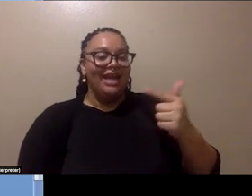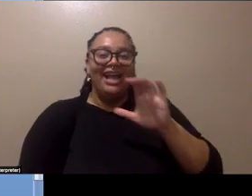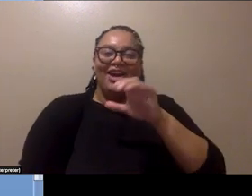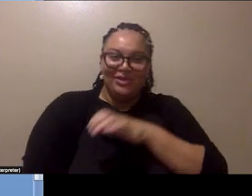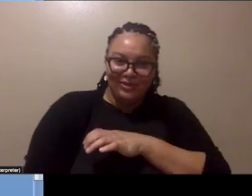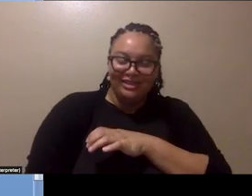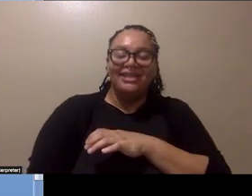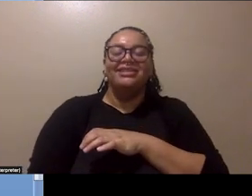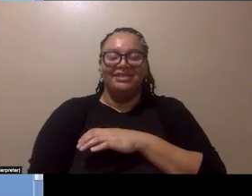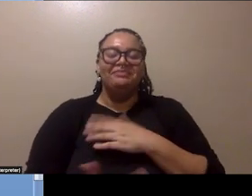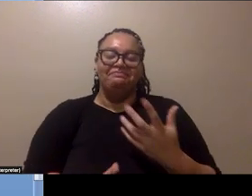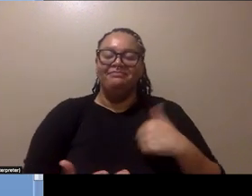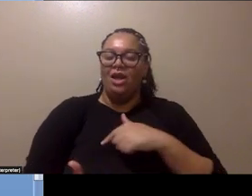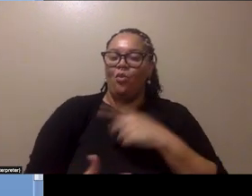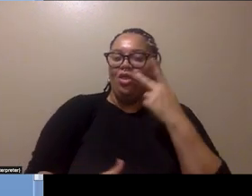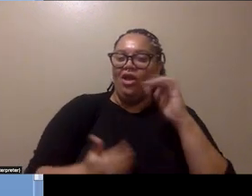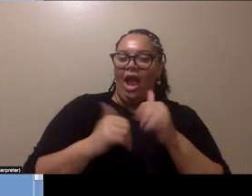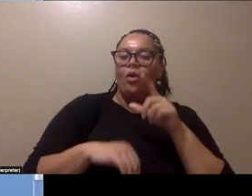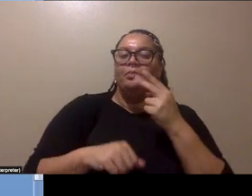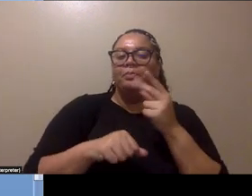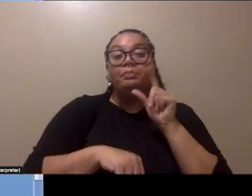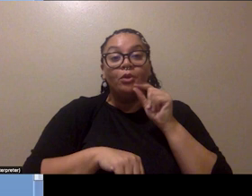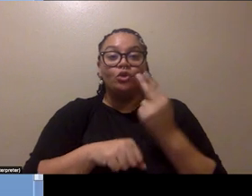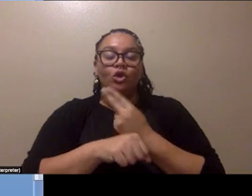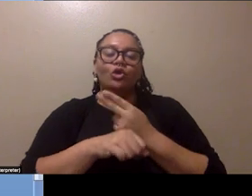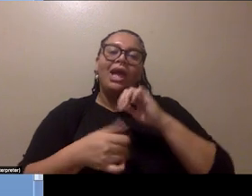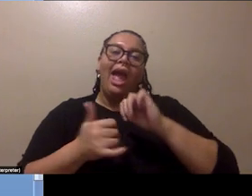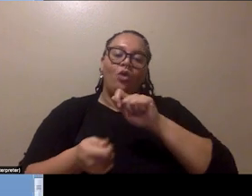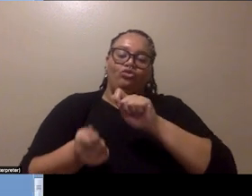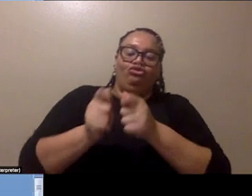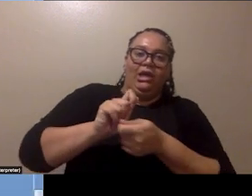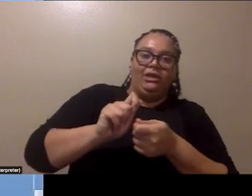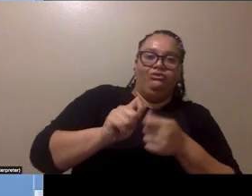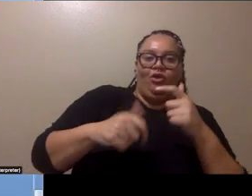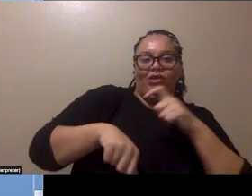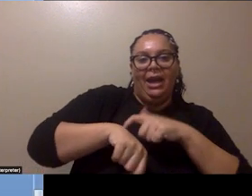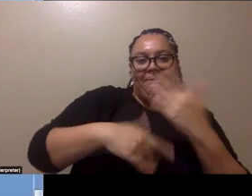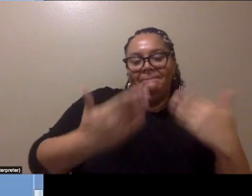characteristics, but we will look at the bird use and the contemporary use, and then those changes over time as well.